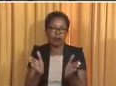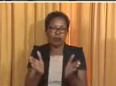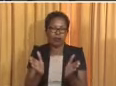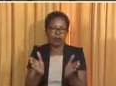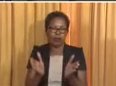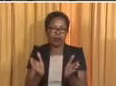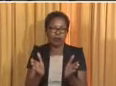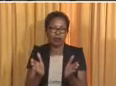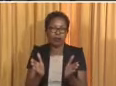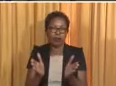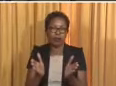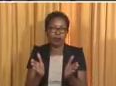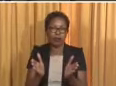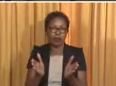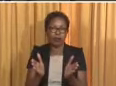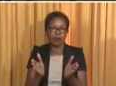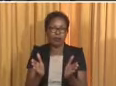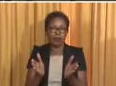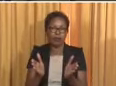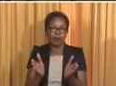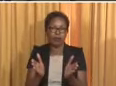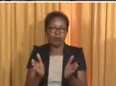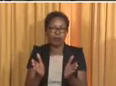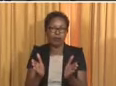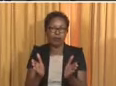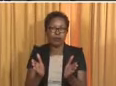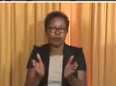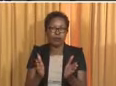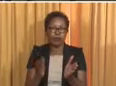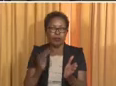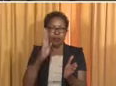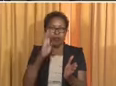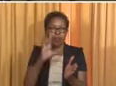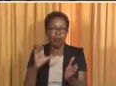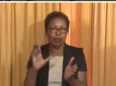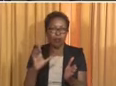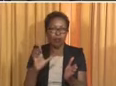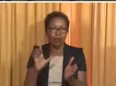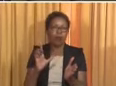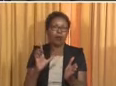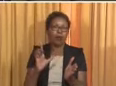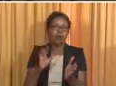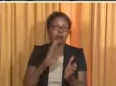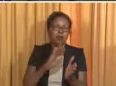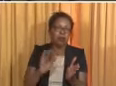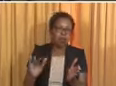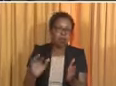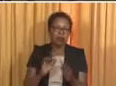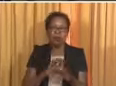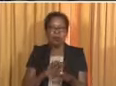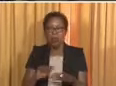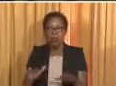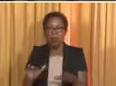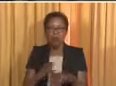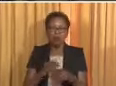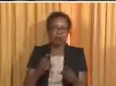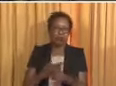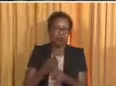the reports, the bill in Kiswahili, Braille, sign language before the referendum.